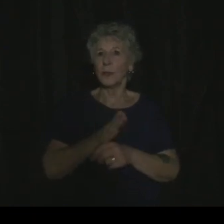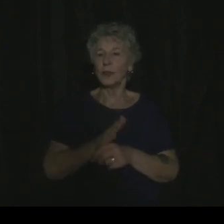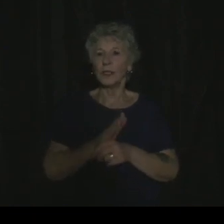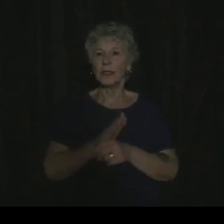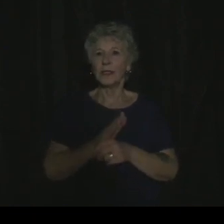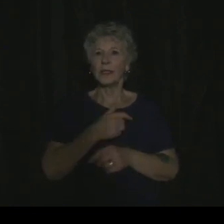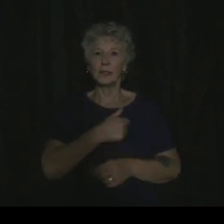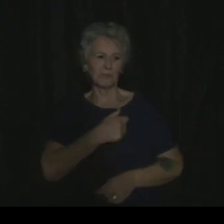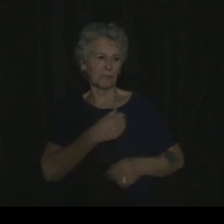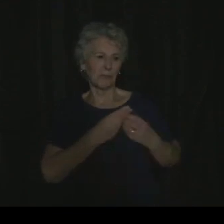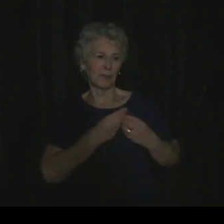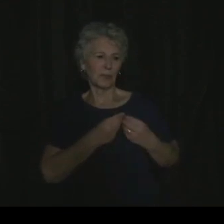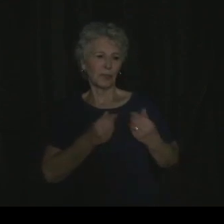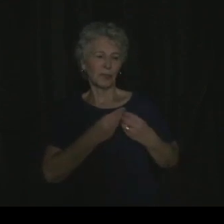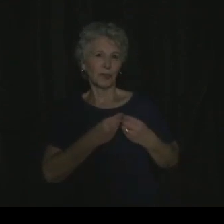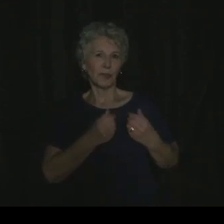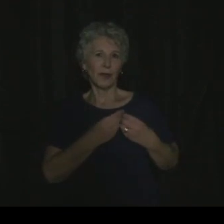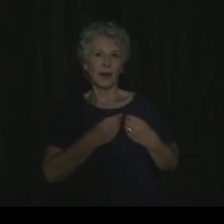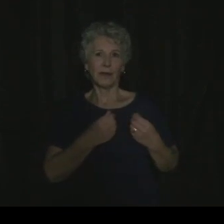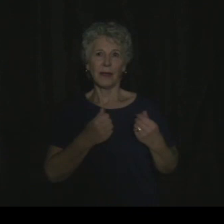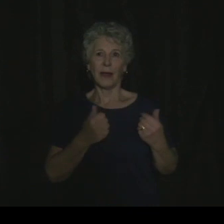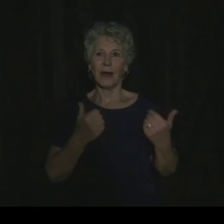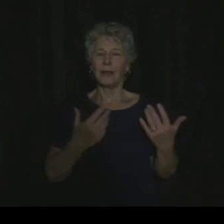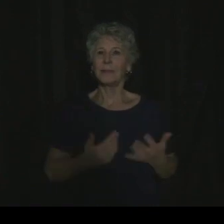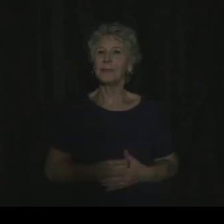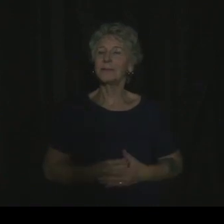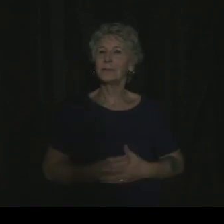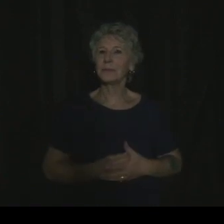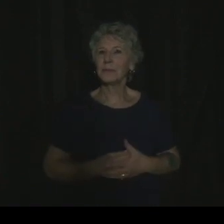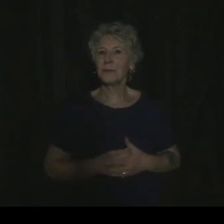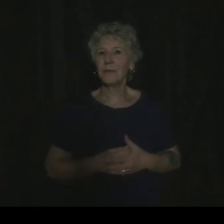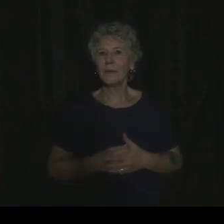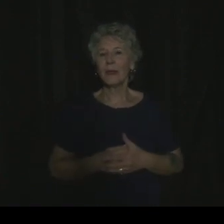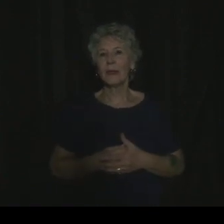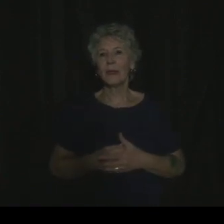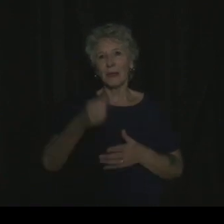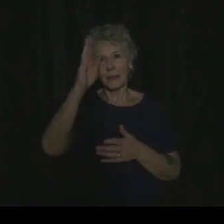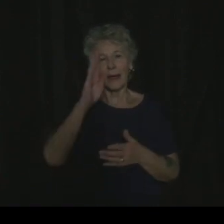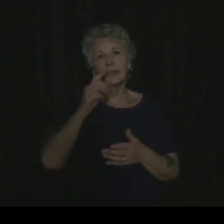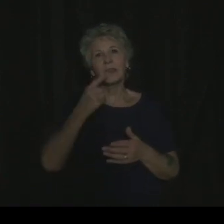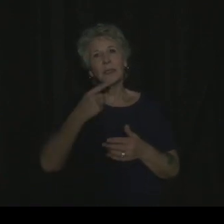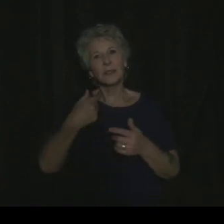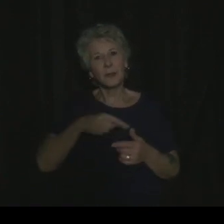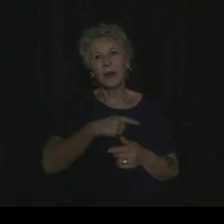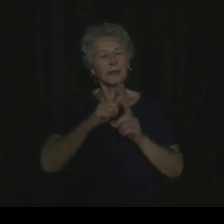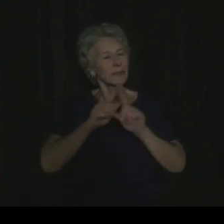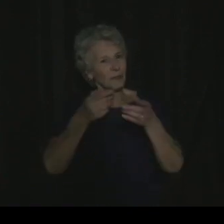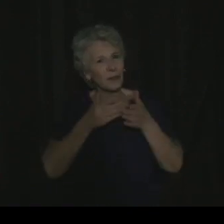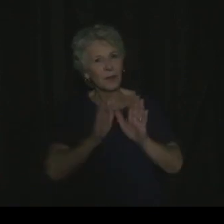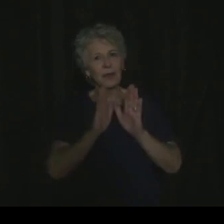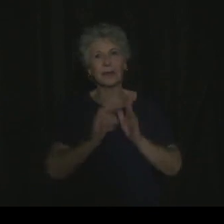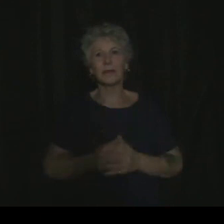and soften my heart, which is why we sing worship. So it speaks to us, and God speaks to us in different ways, many different